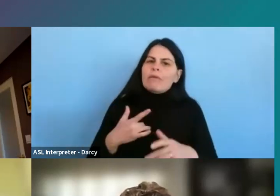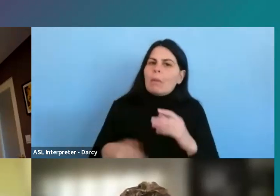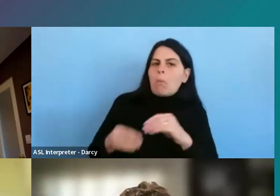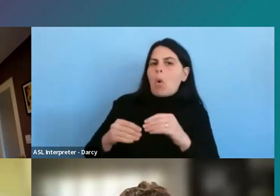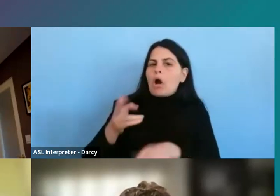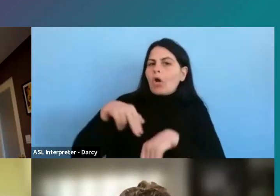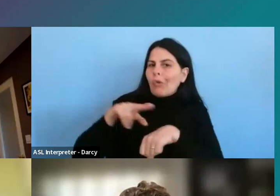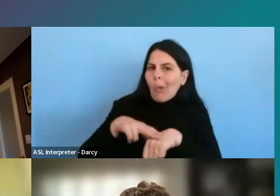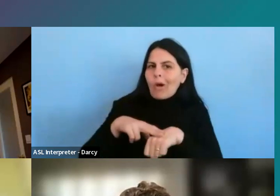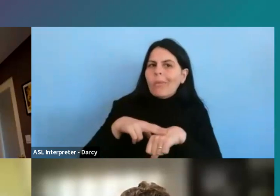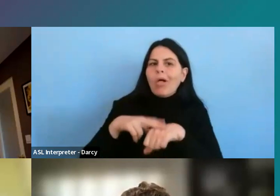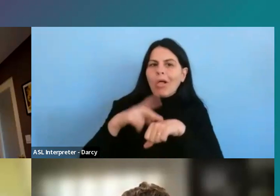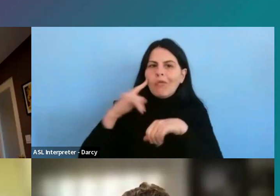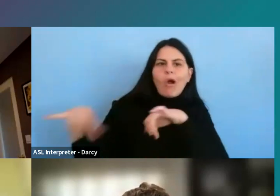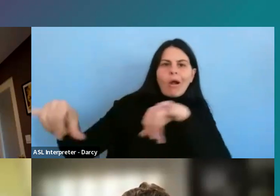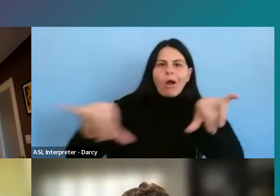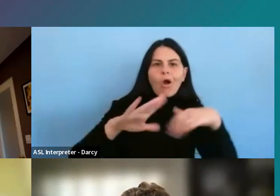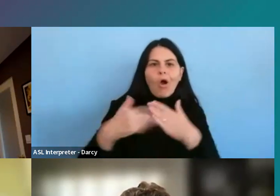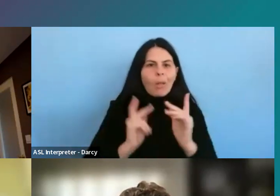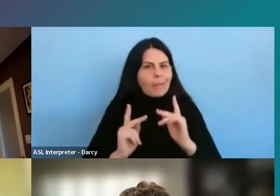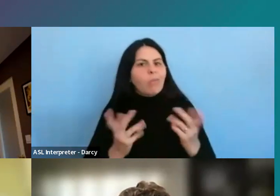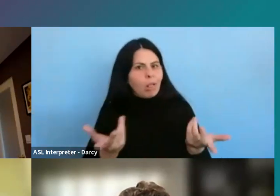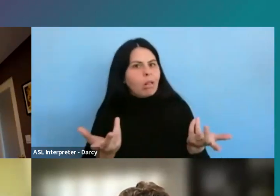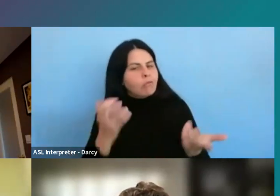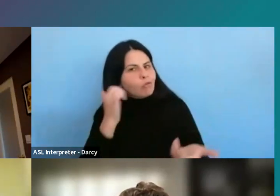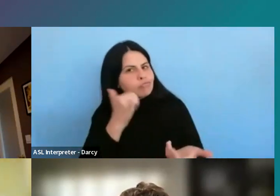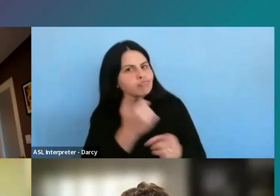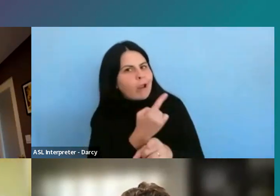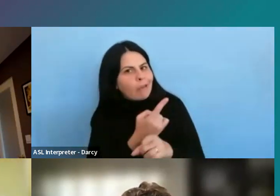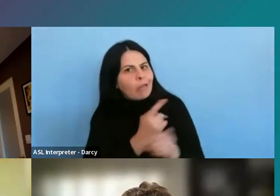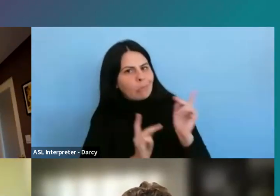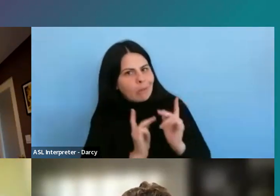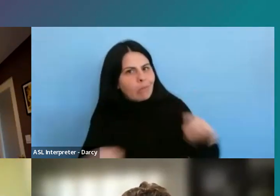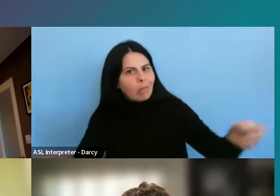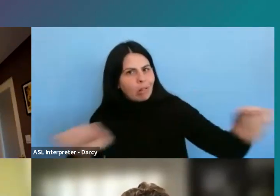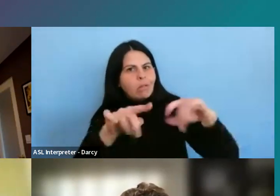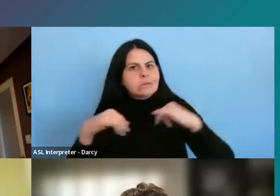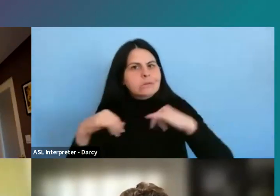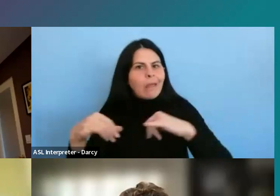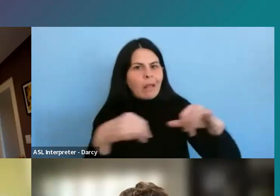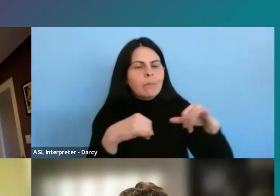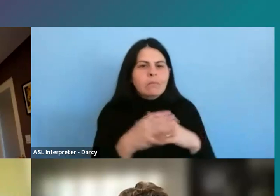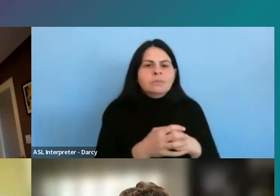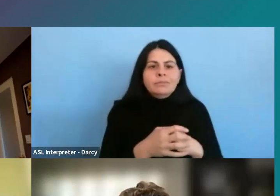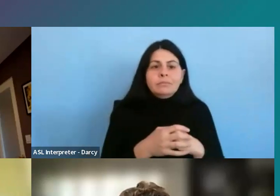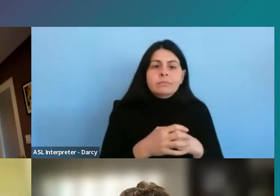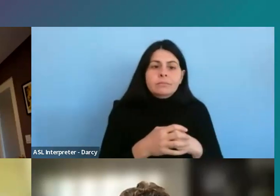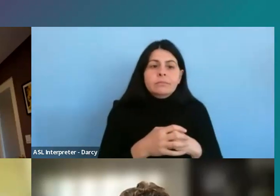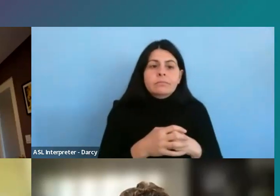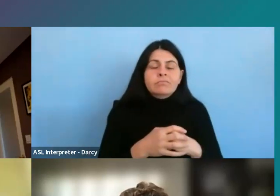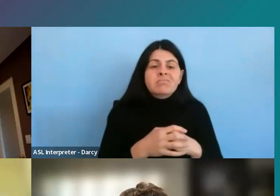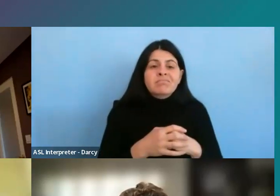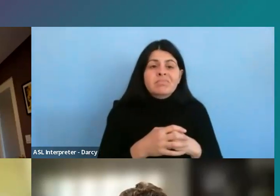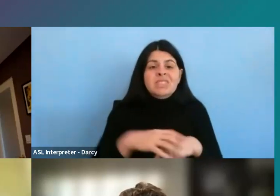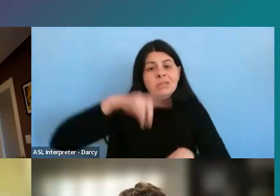essential in the sort of day-to-day experiences of people in all of the range of ways that it